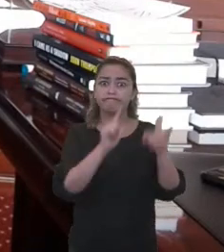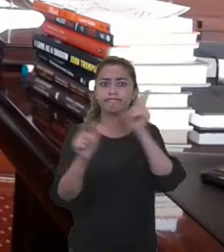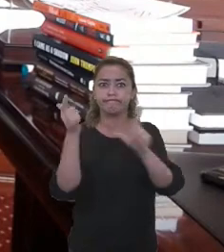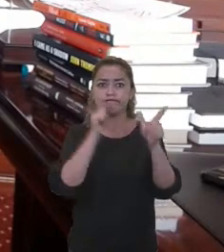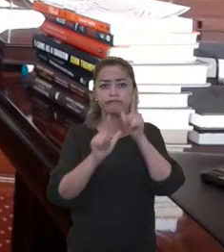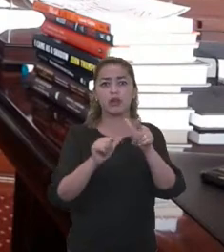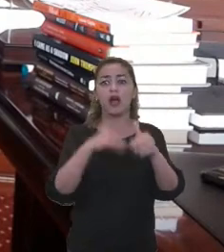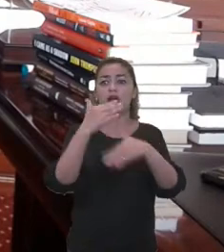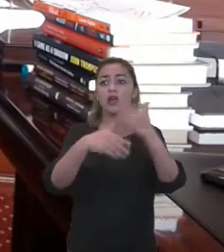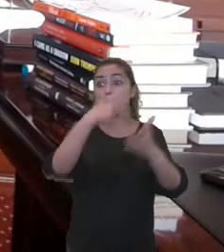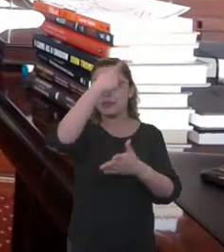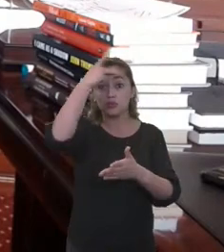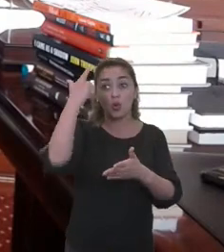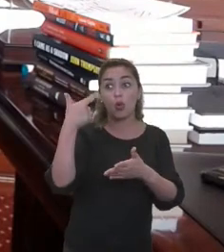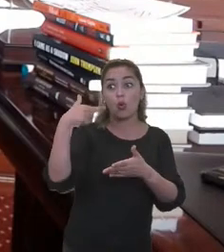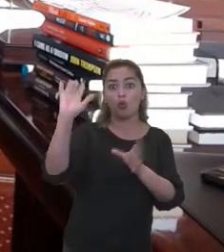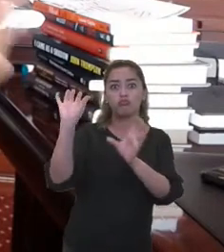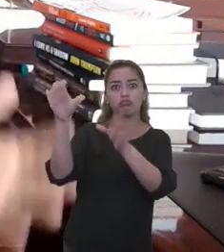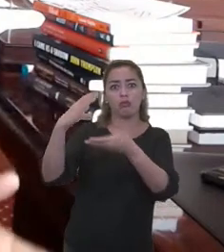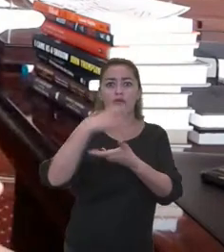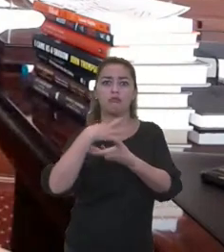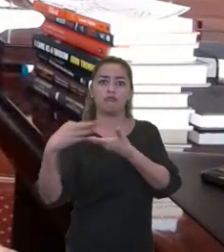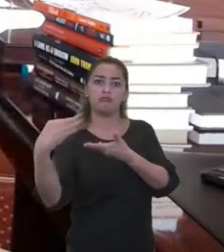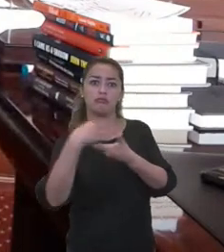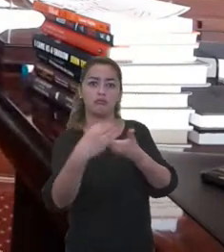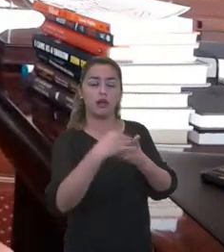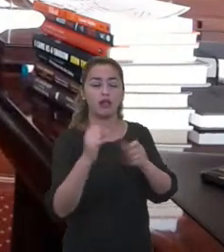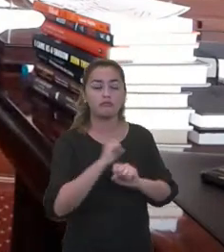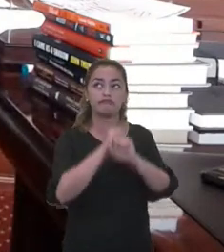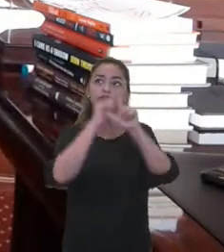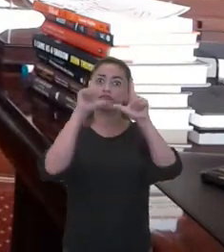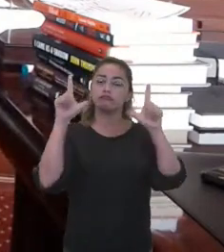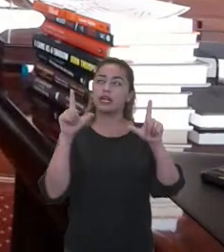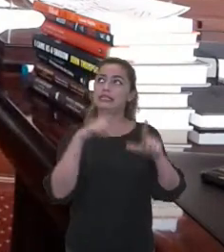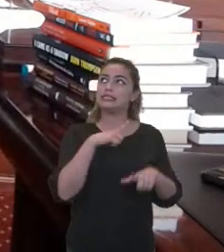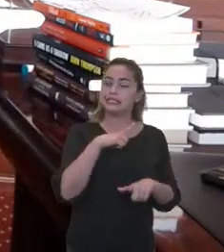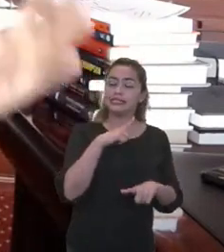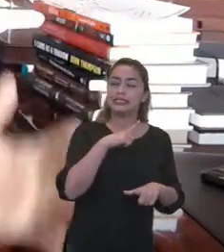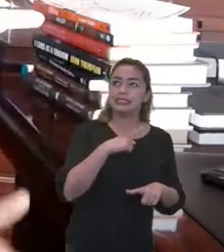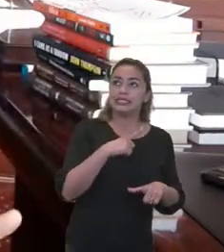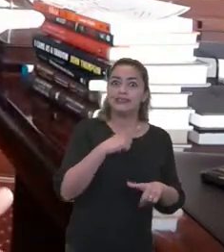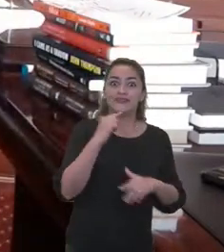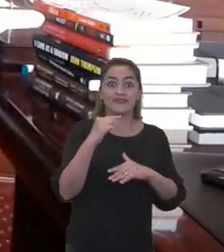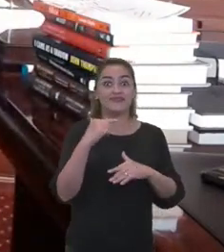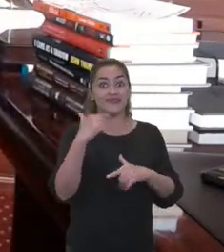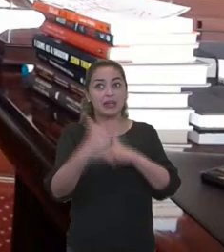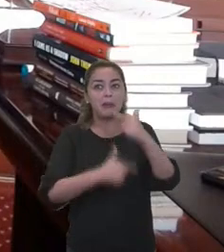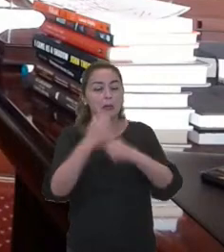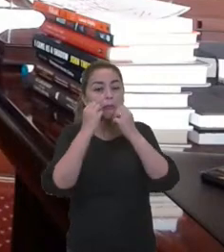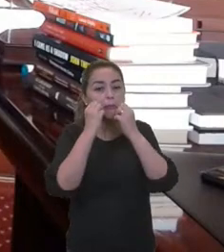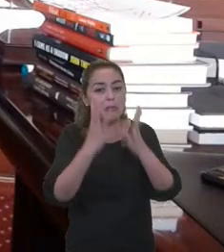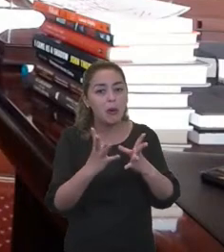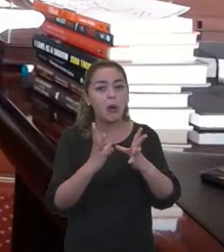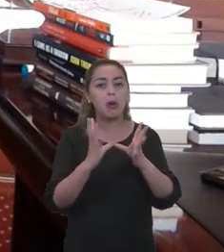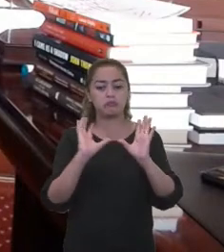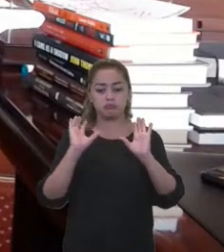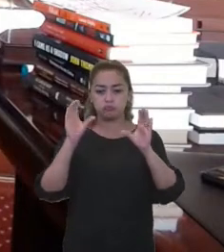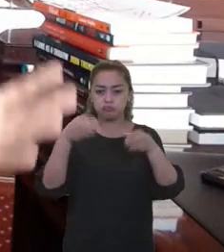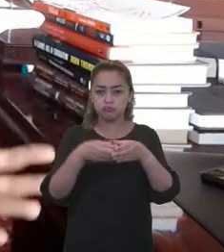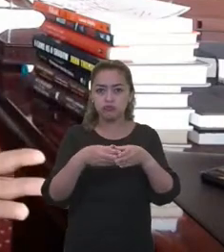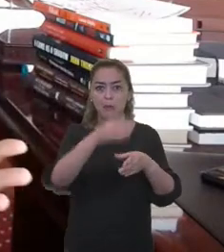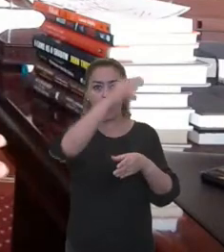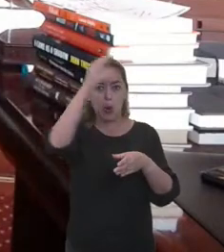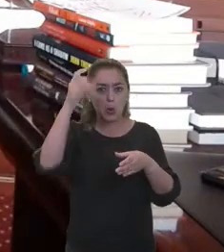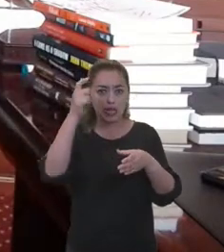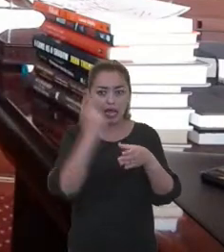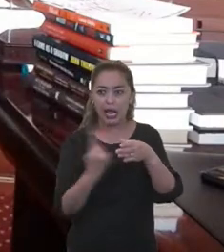have the good work you're doing multiplied across your organization, multiplied across your customers and clients, and multiplied